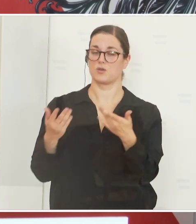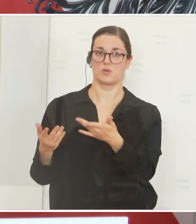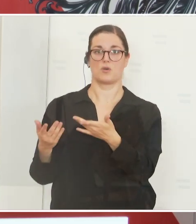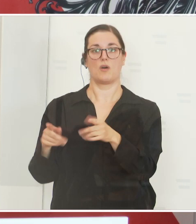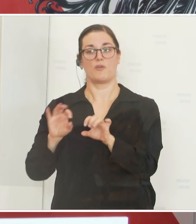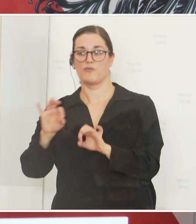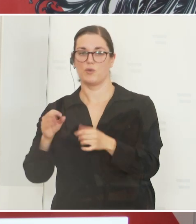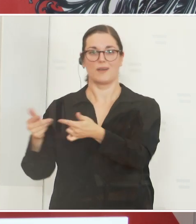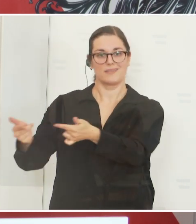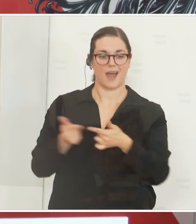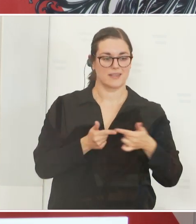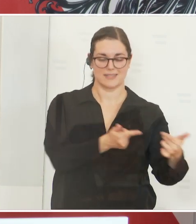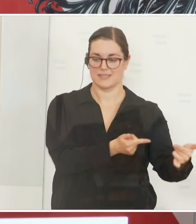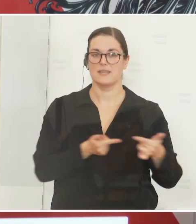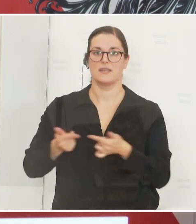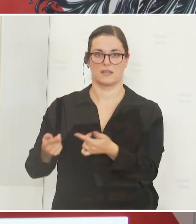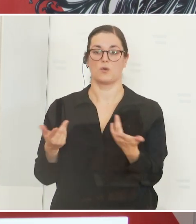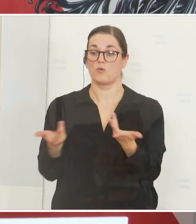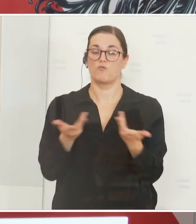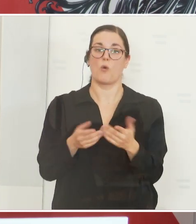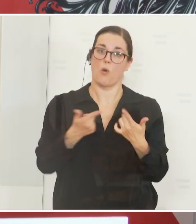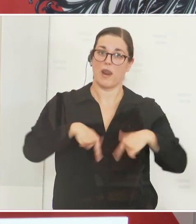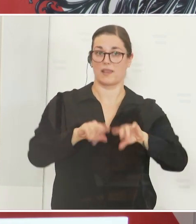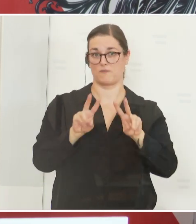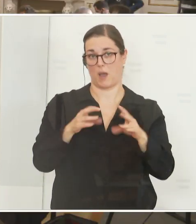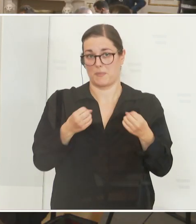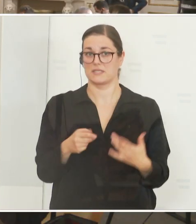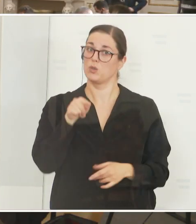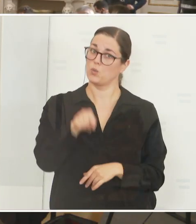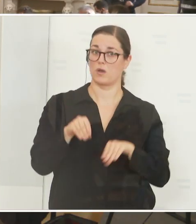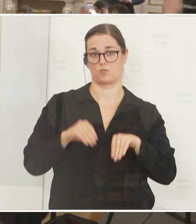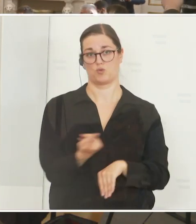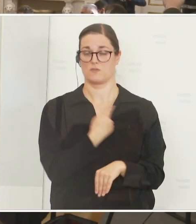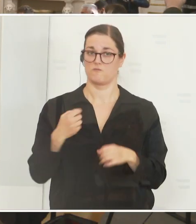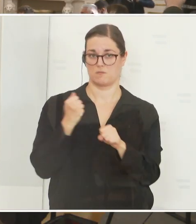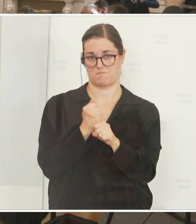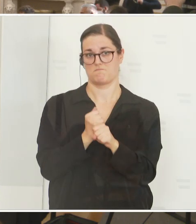and the countries of origin. The next question would be from Ms. Kuschik from Belsat.